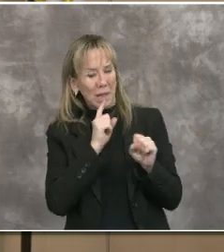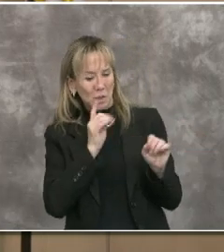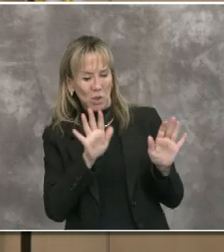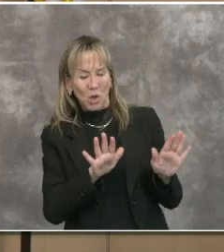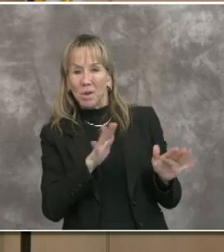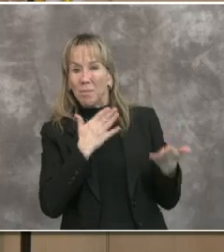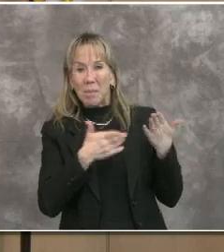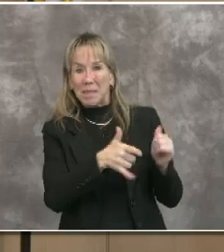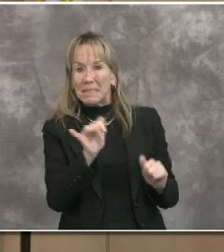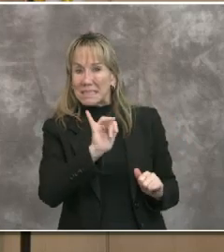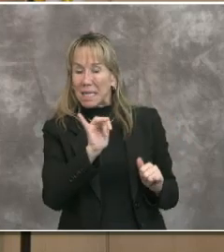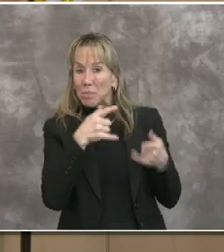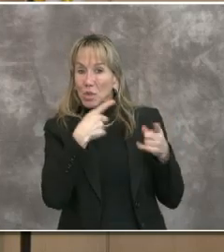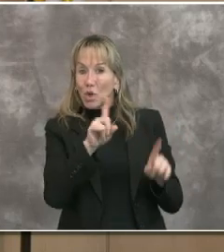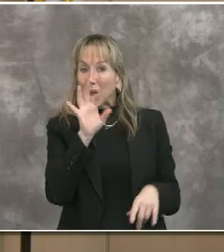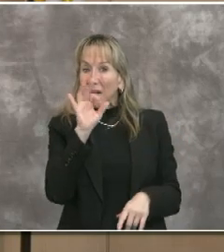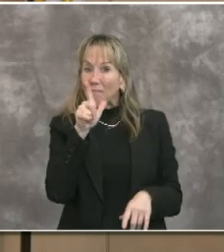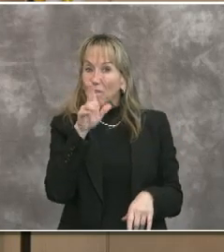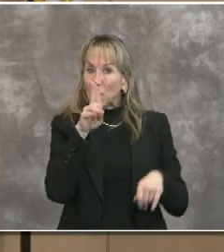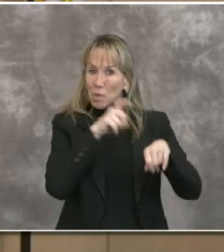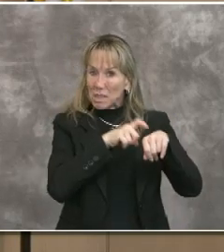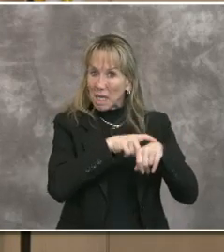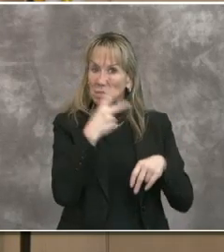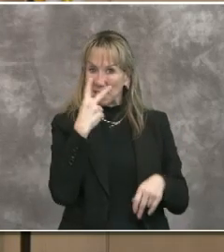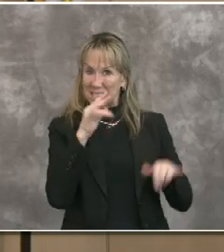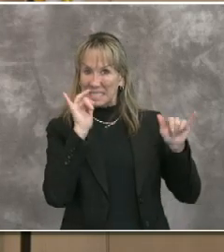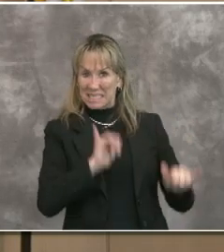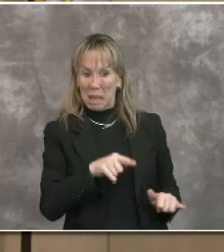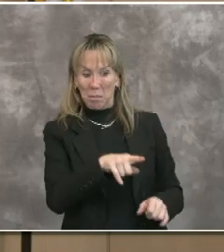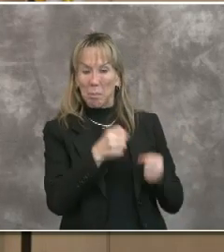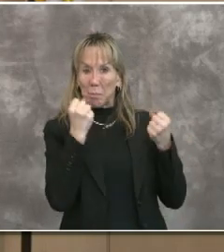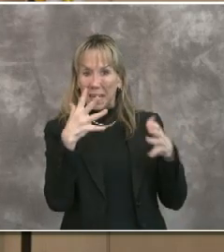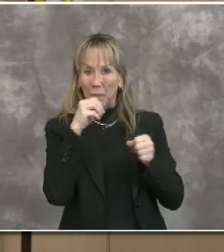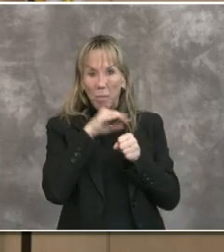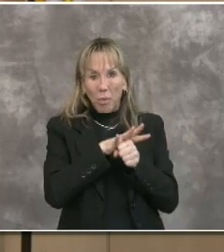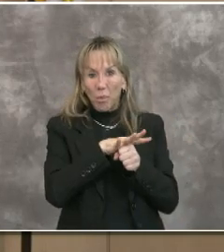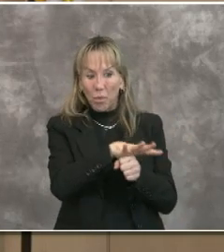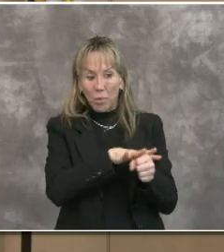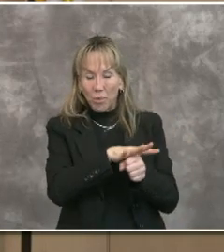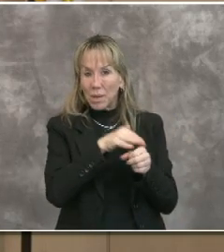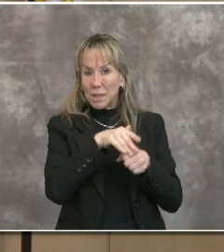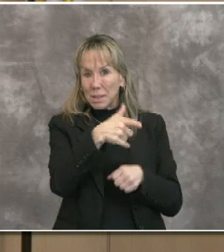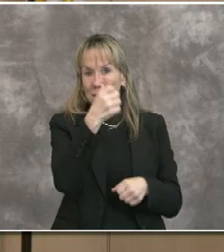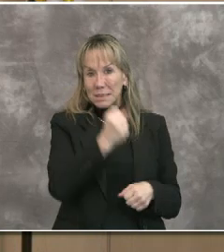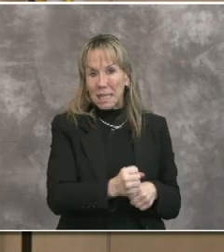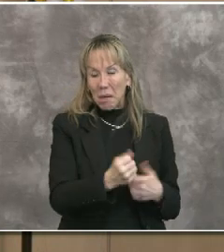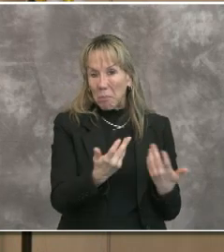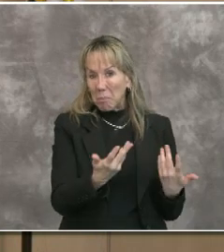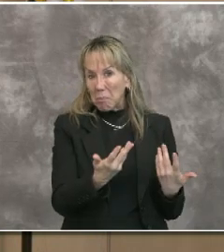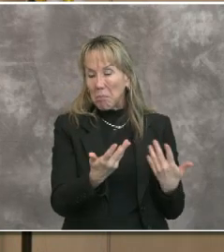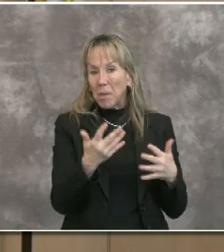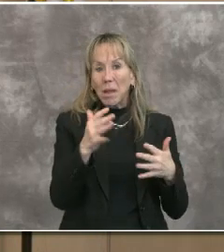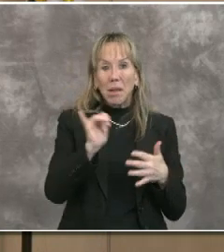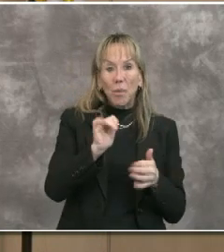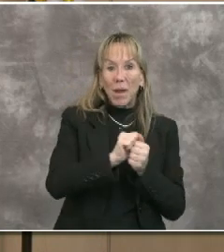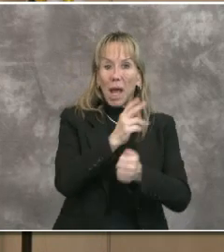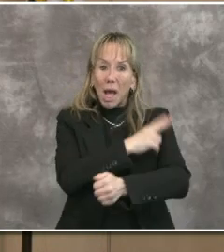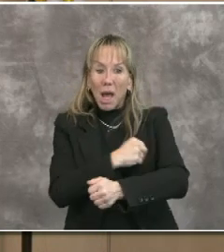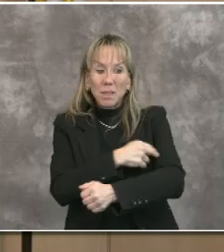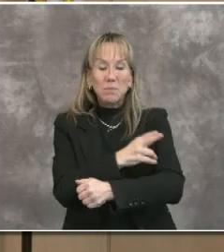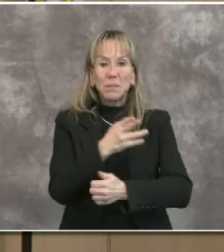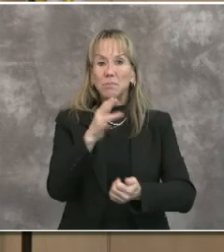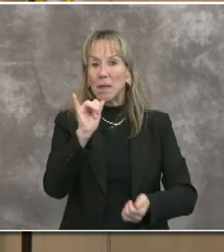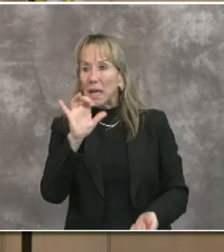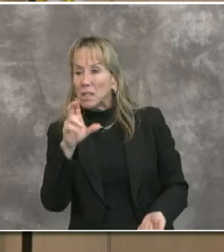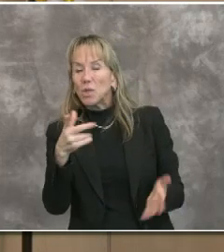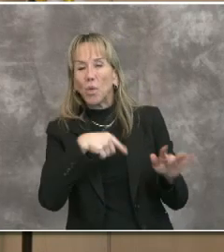flu season, do we see the same type of patterns of admissions and hospitalization and ICU use? So